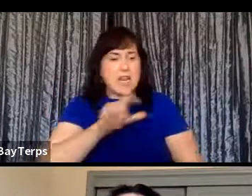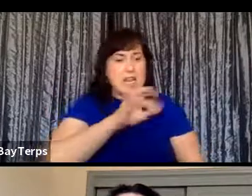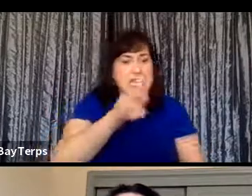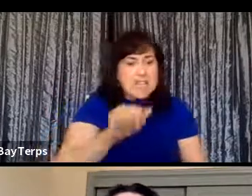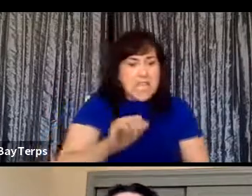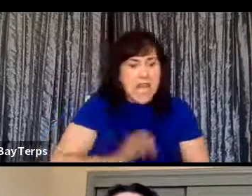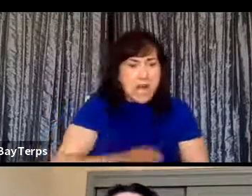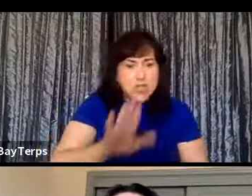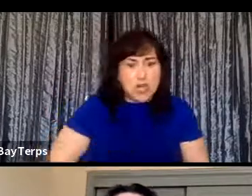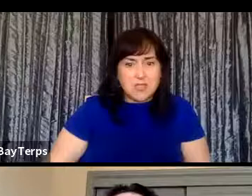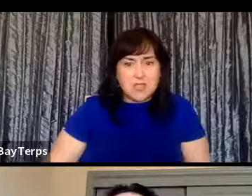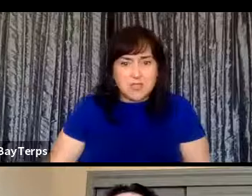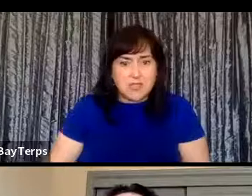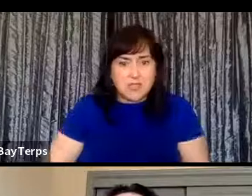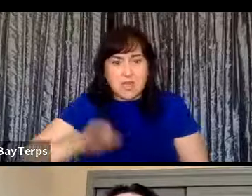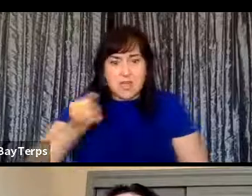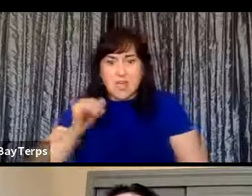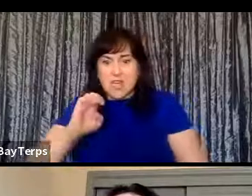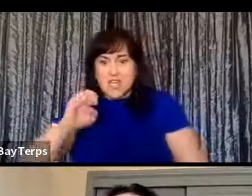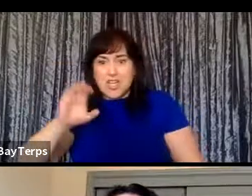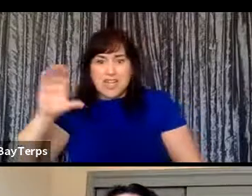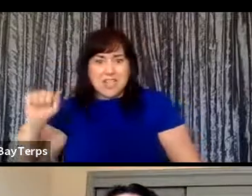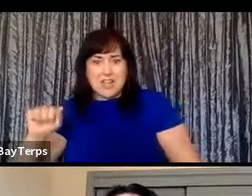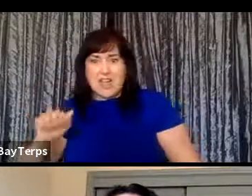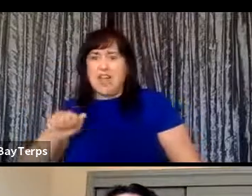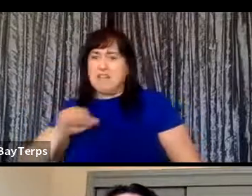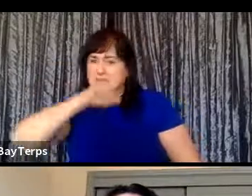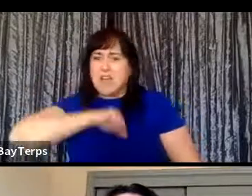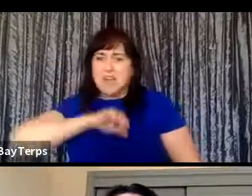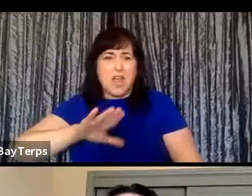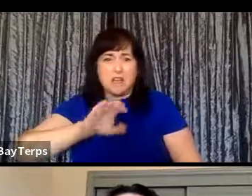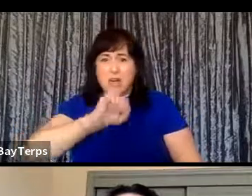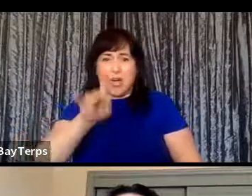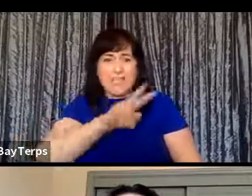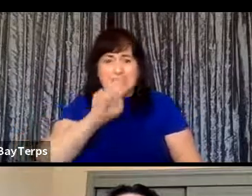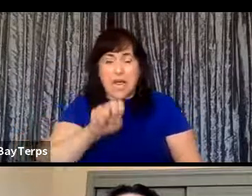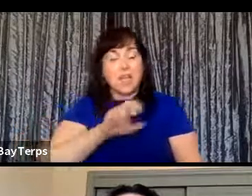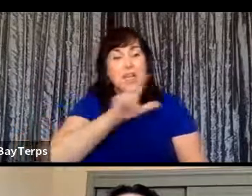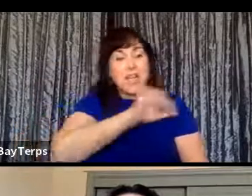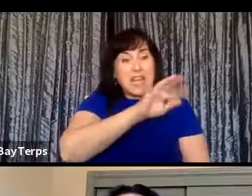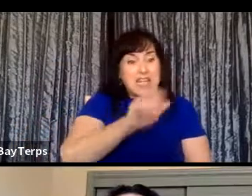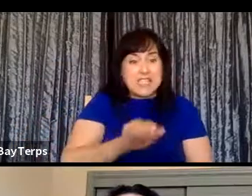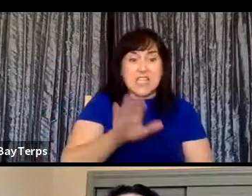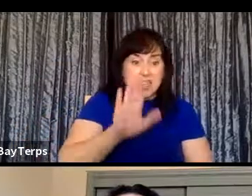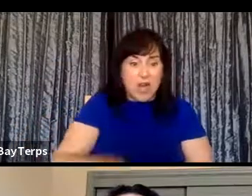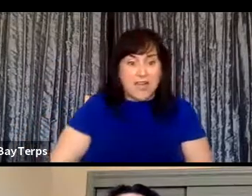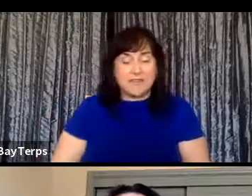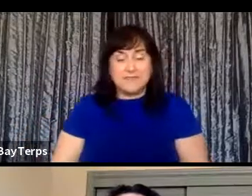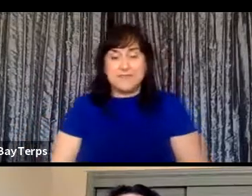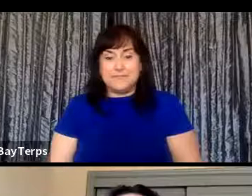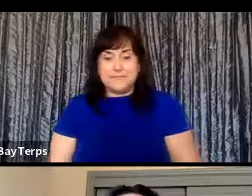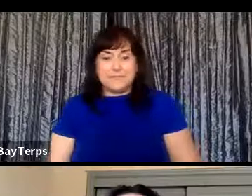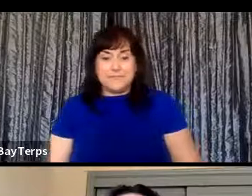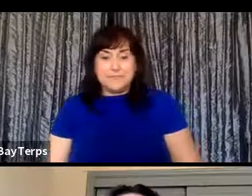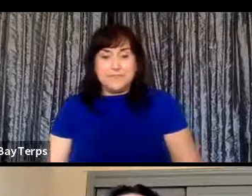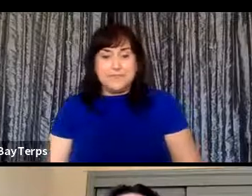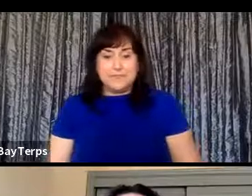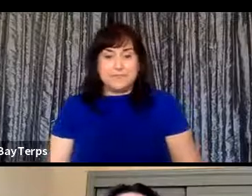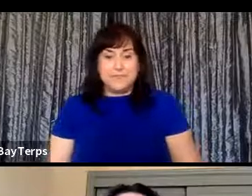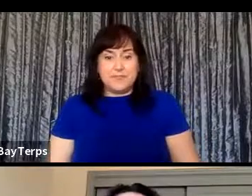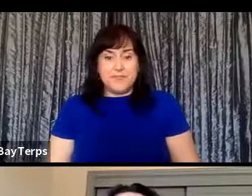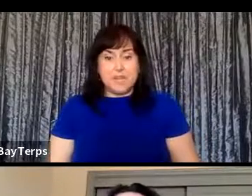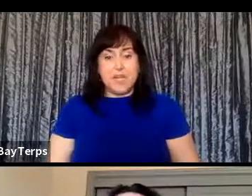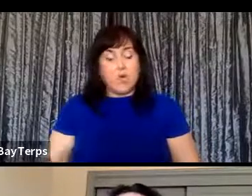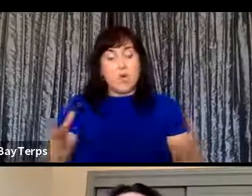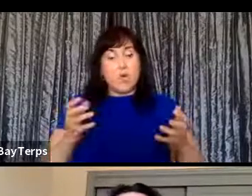looking? Jessica, I'm loving your style. Excellent, excellent. Lisa, fantastic, fantastic. Okay, so we want it